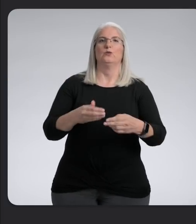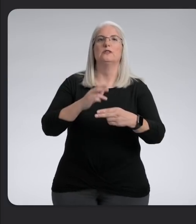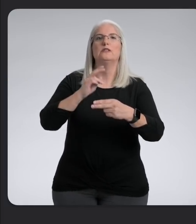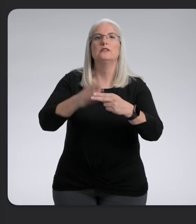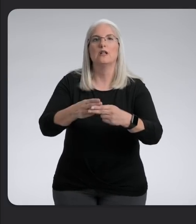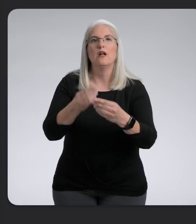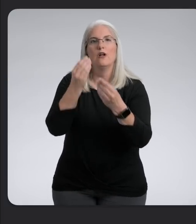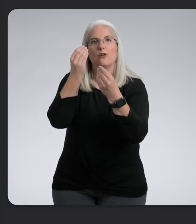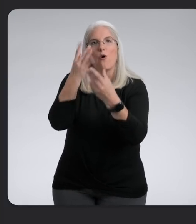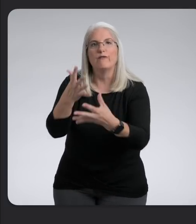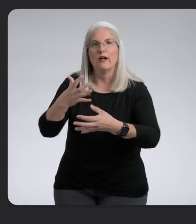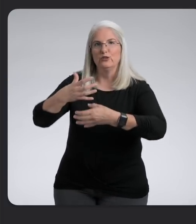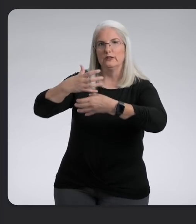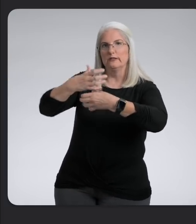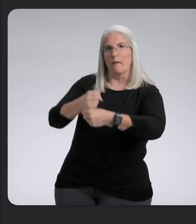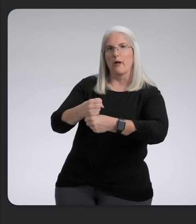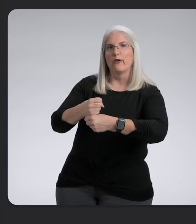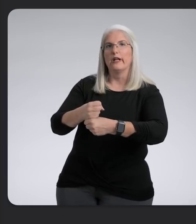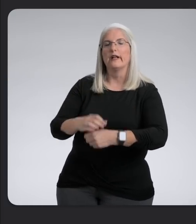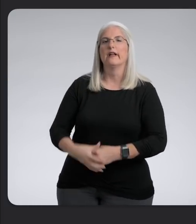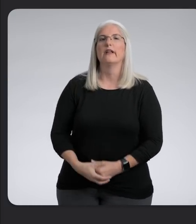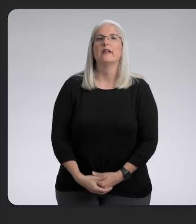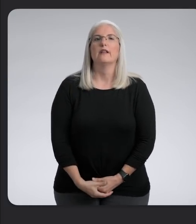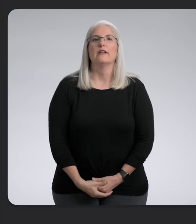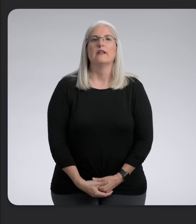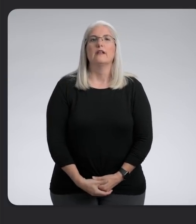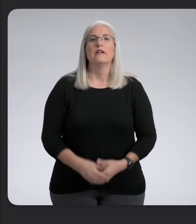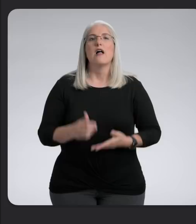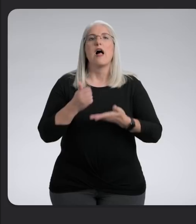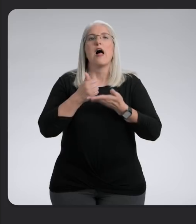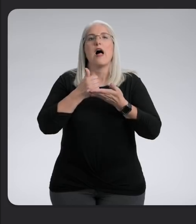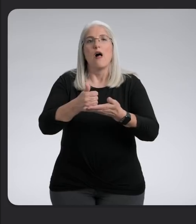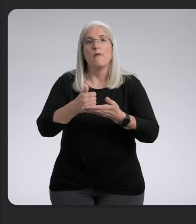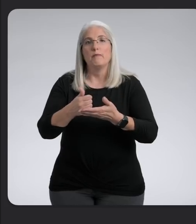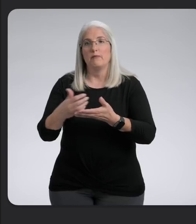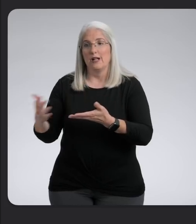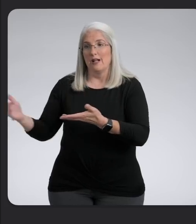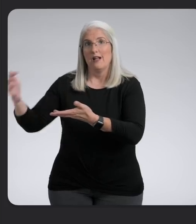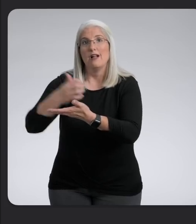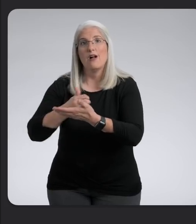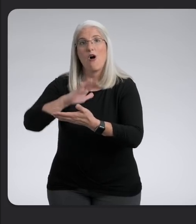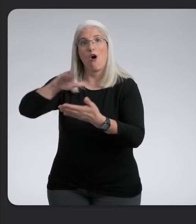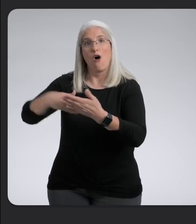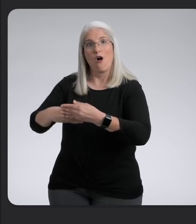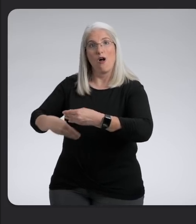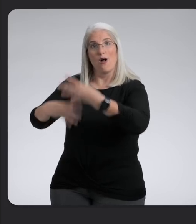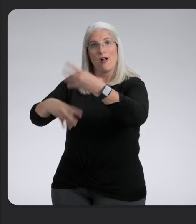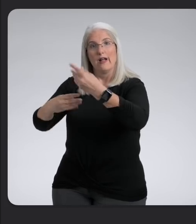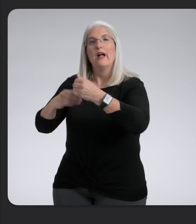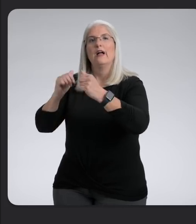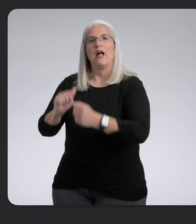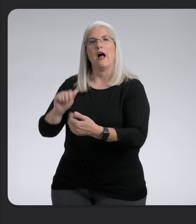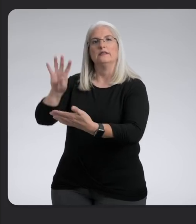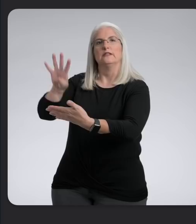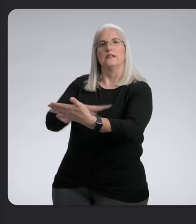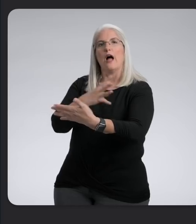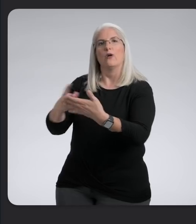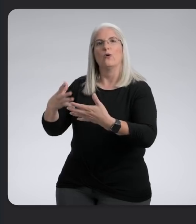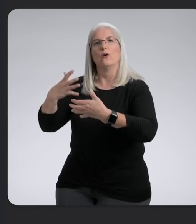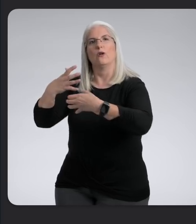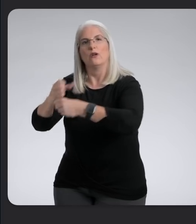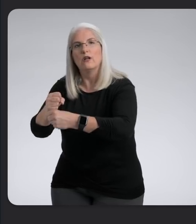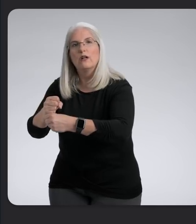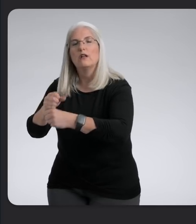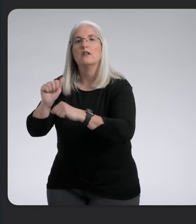Summary, a helpful collection of your notifications you can schedule to be delivered at any time you choose, like in the morning and evening. We